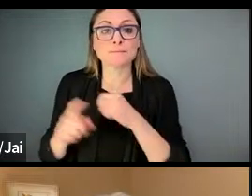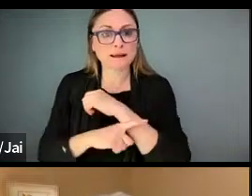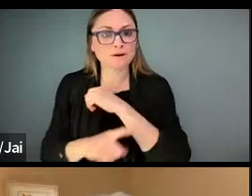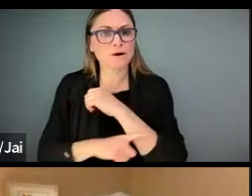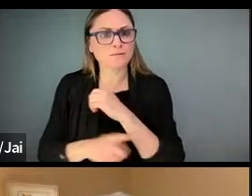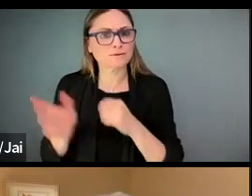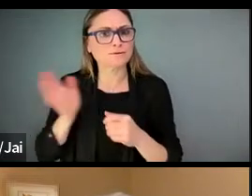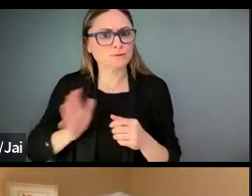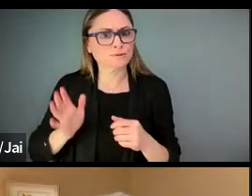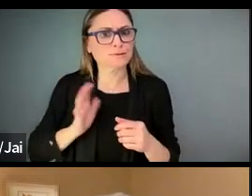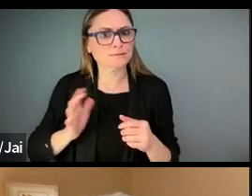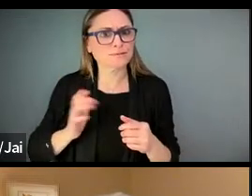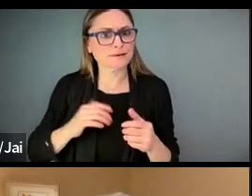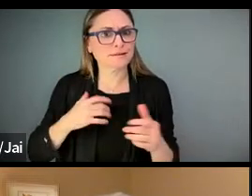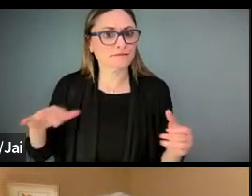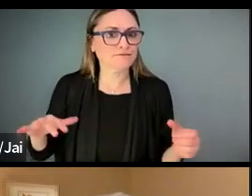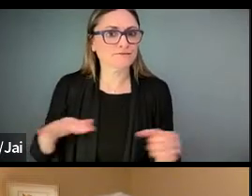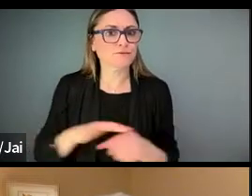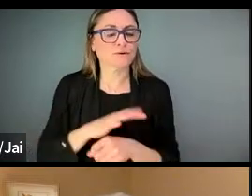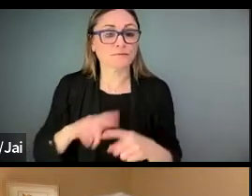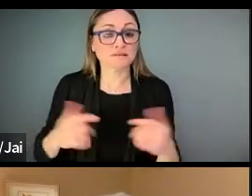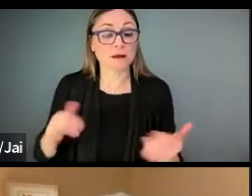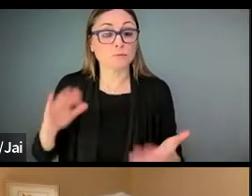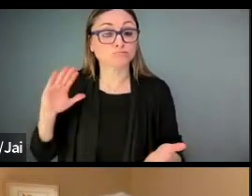be. Yeah. All right.